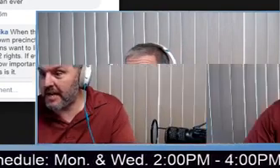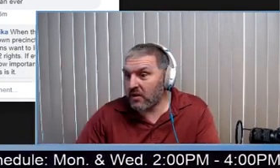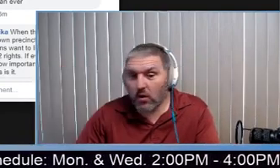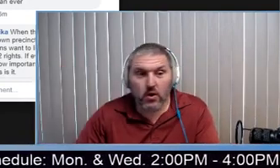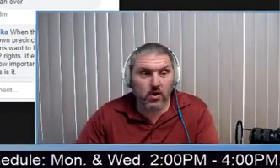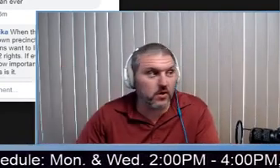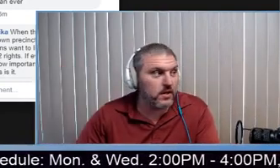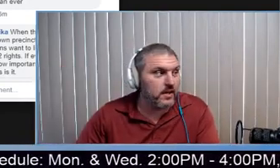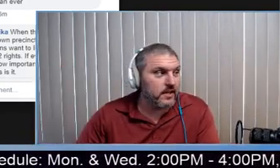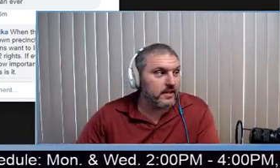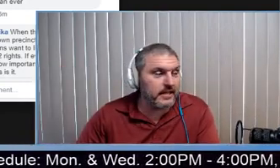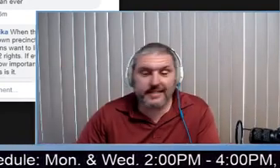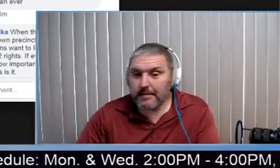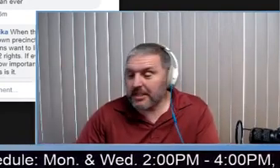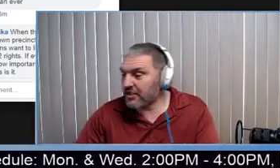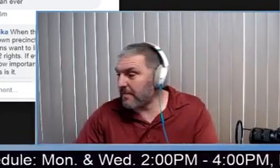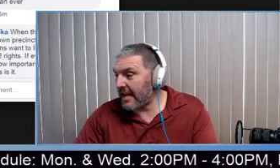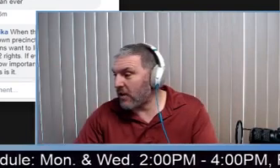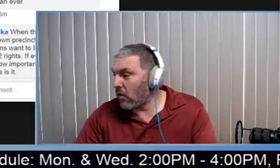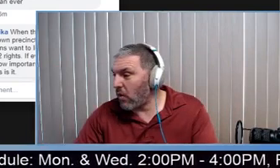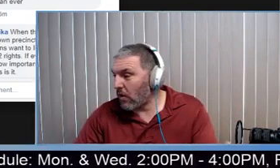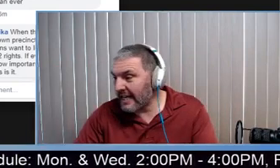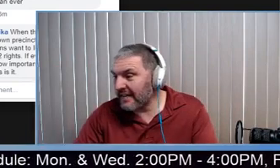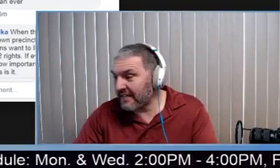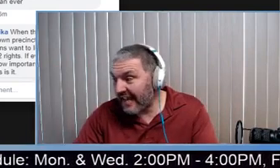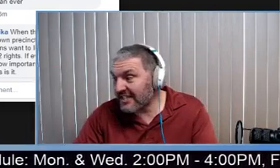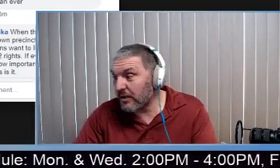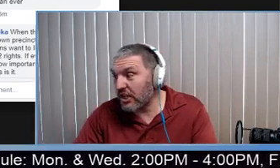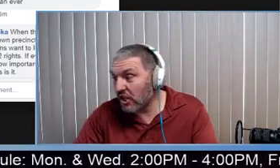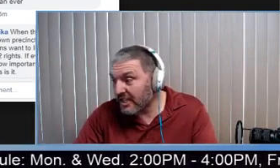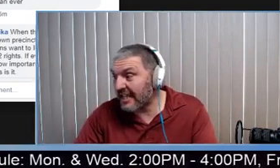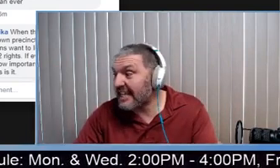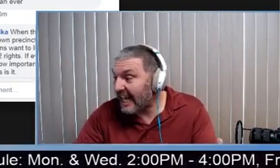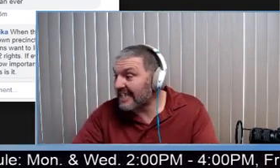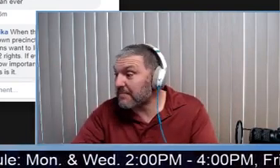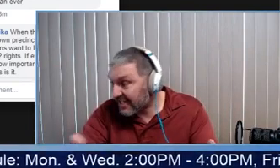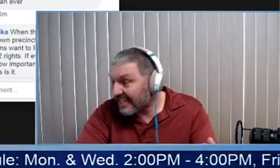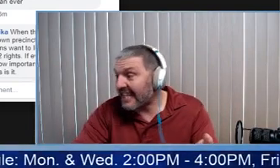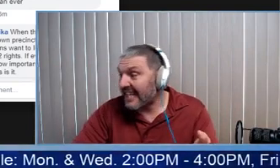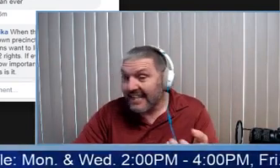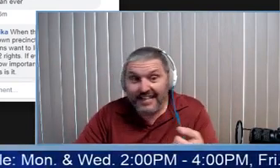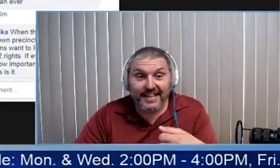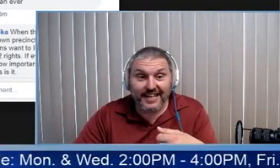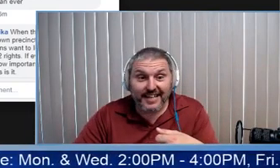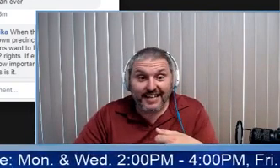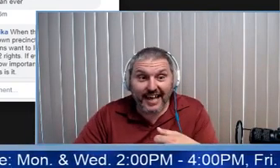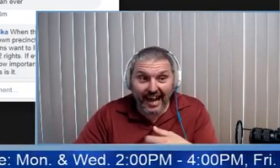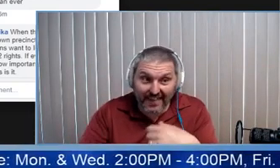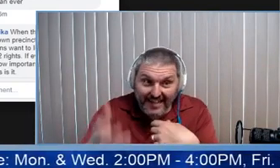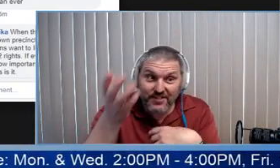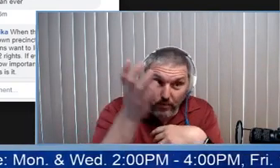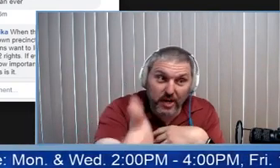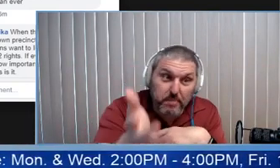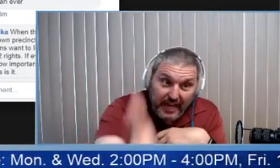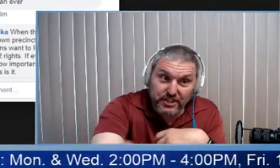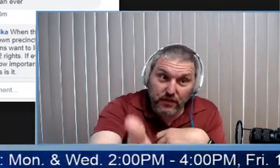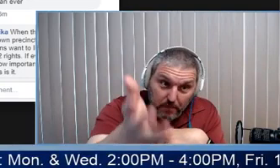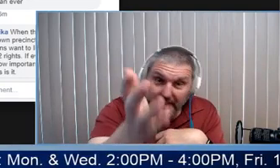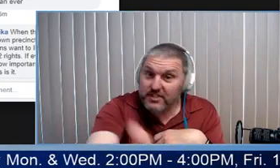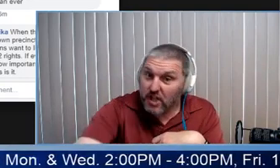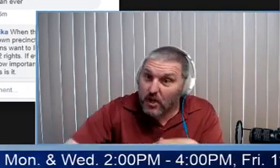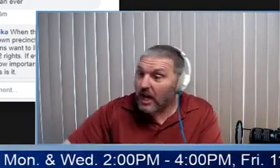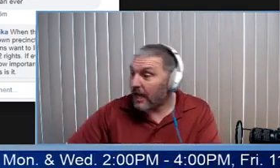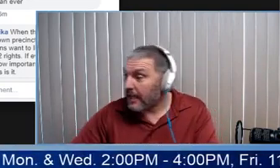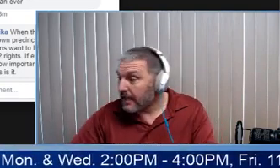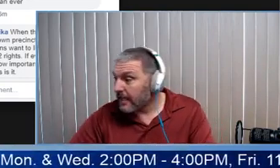Demolition Man or, yeah, Demolition Man or any, that's what it looks like. Gotham City. And that's a real picture